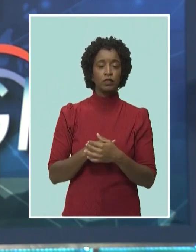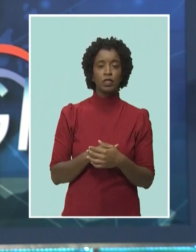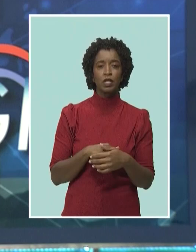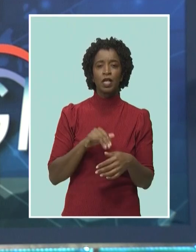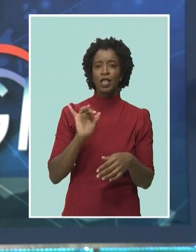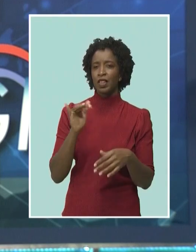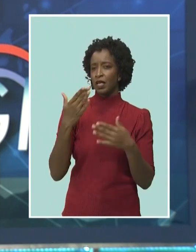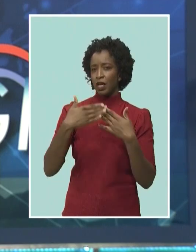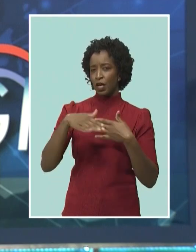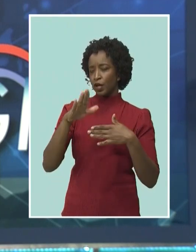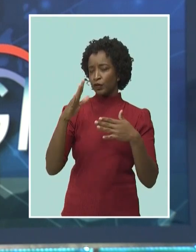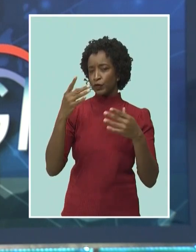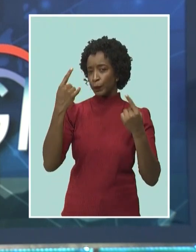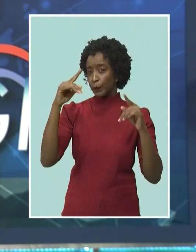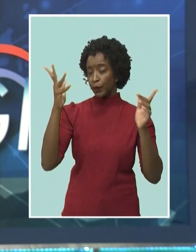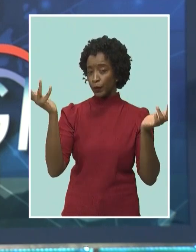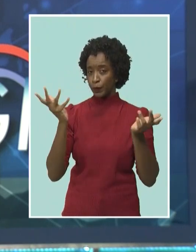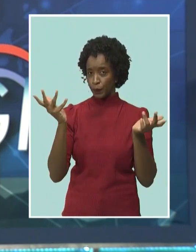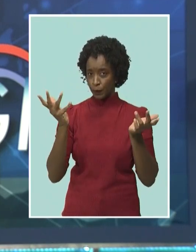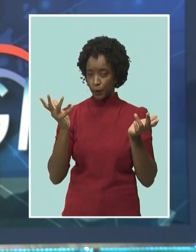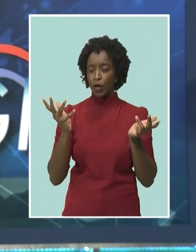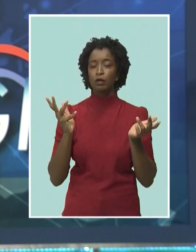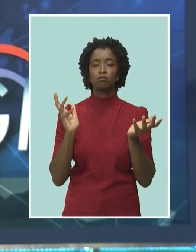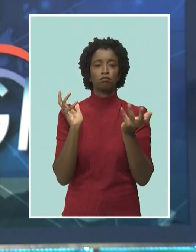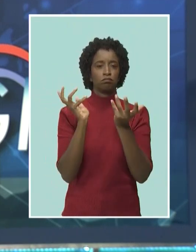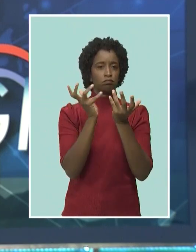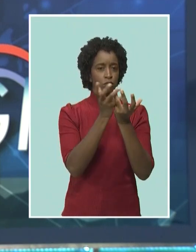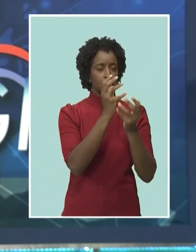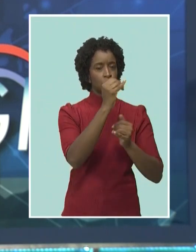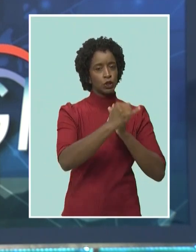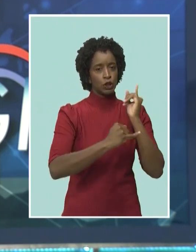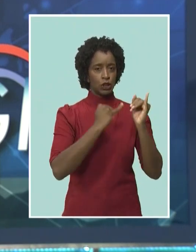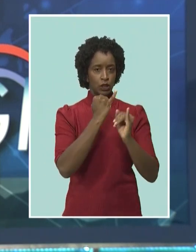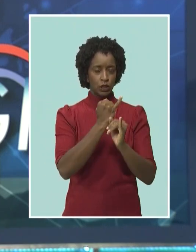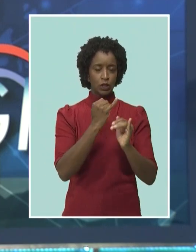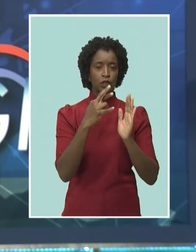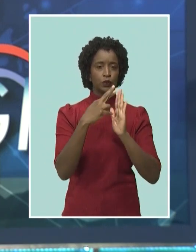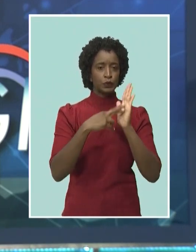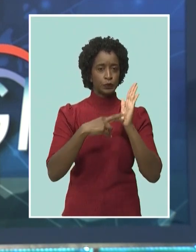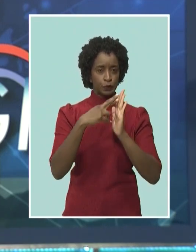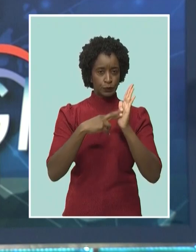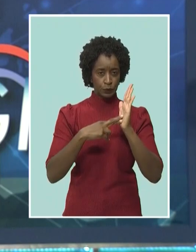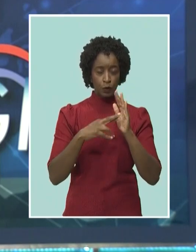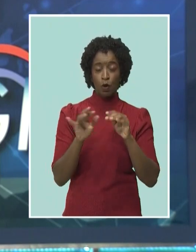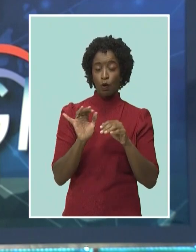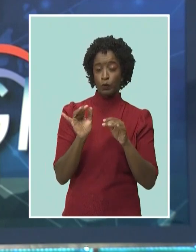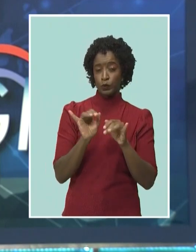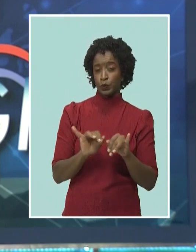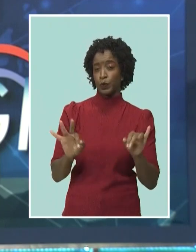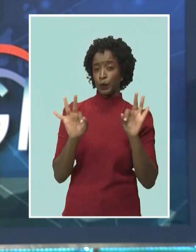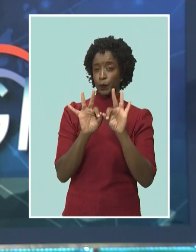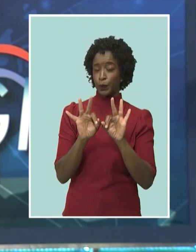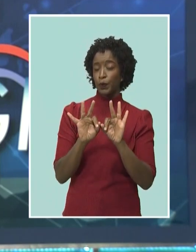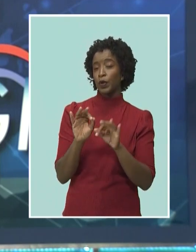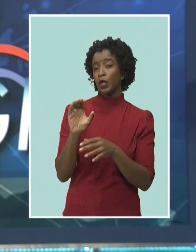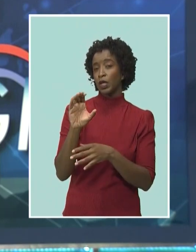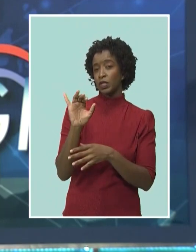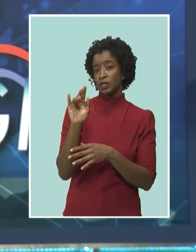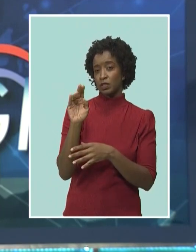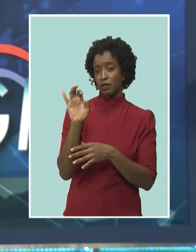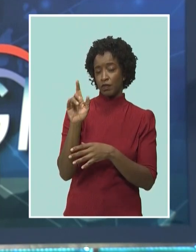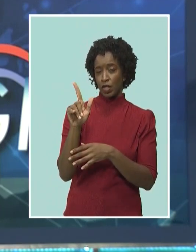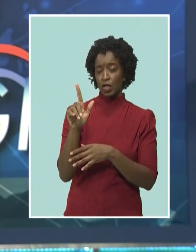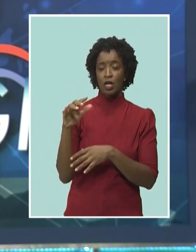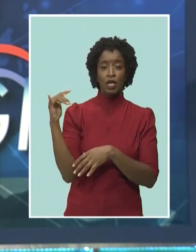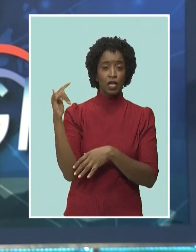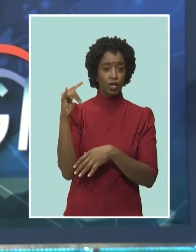international protocols, but it will also bring some much-needed upgrades for local civil aviation operations. That was a submission from Energy